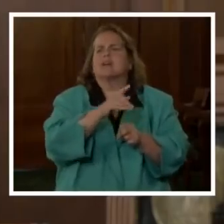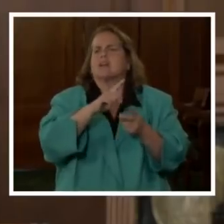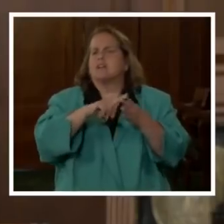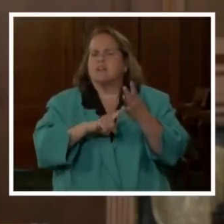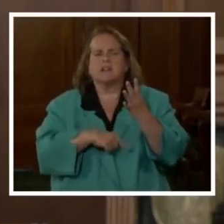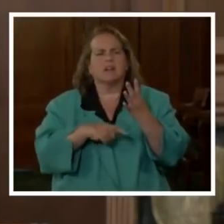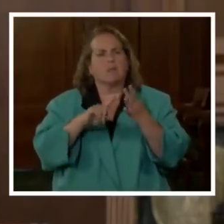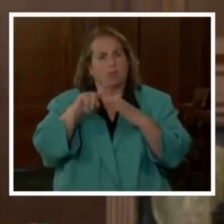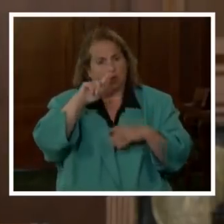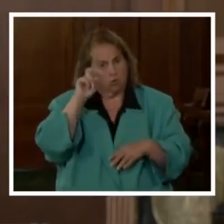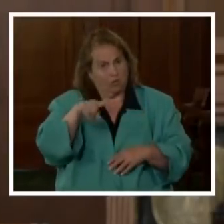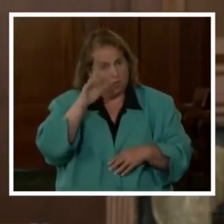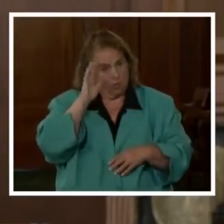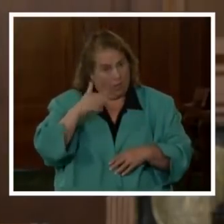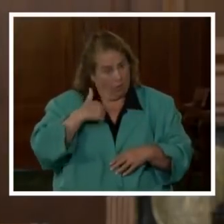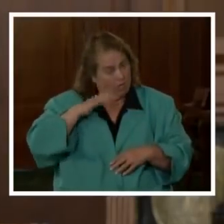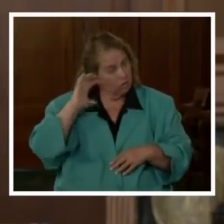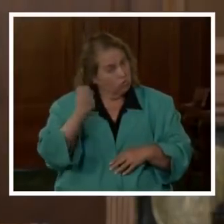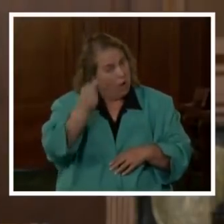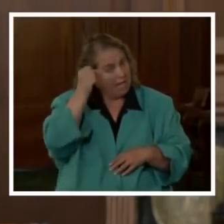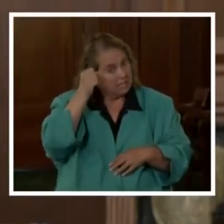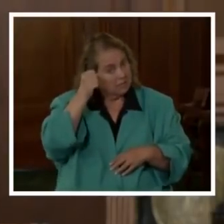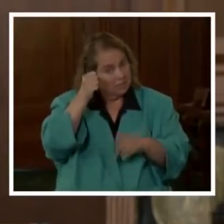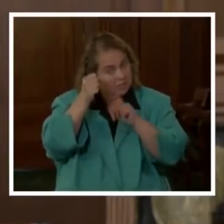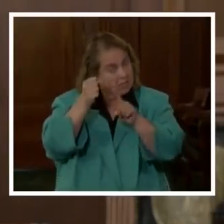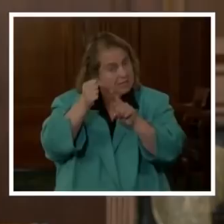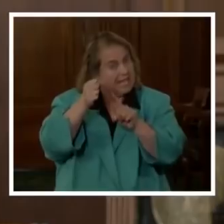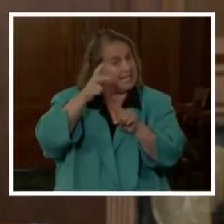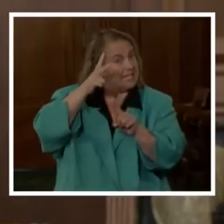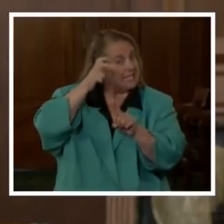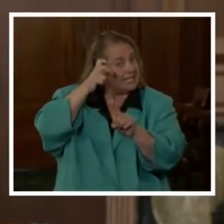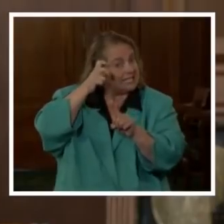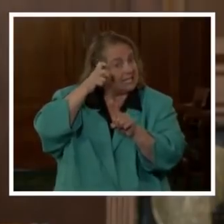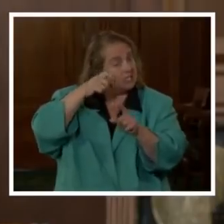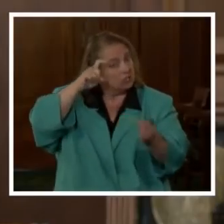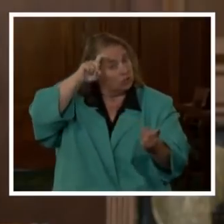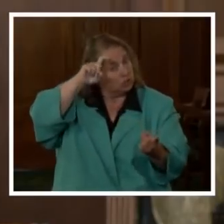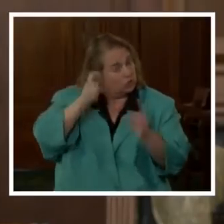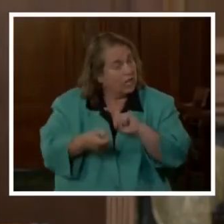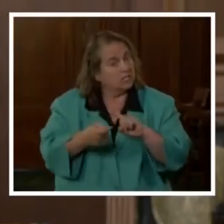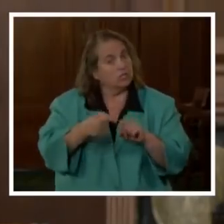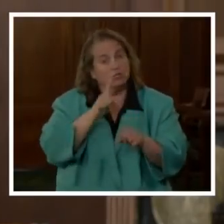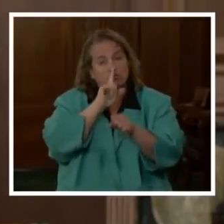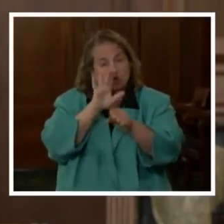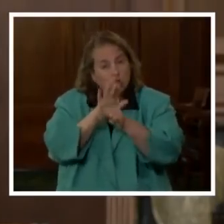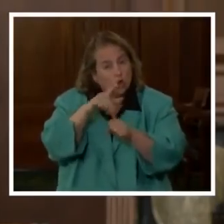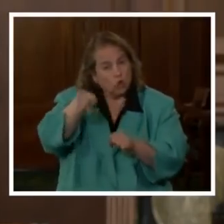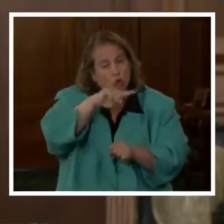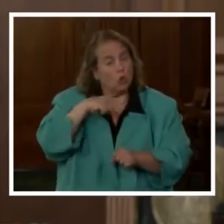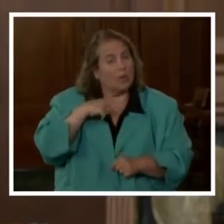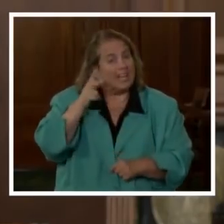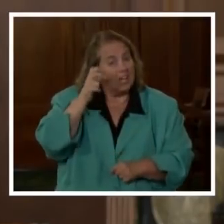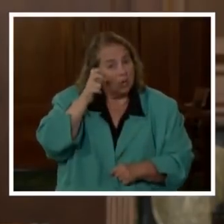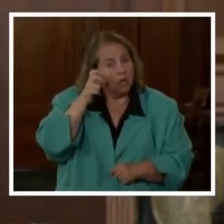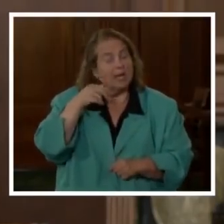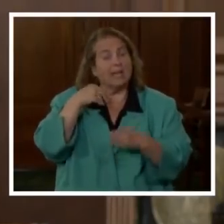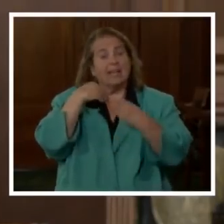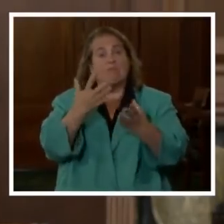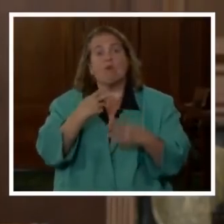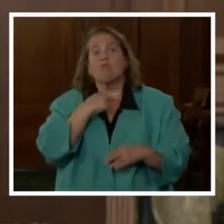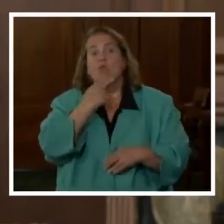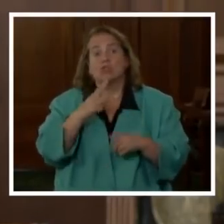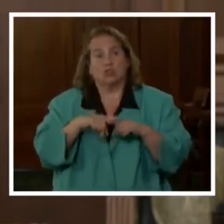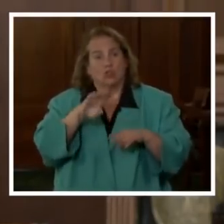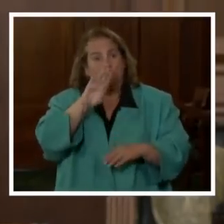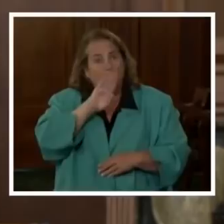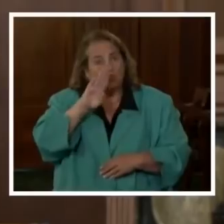going to grasp it, make real change, listen, ensure we are hearing, give voice to the frustration,